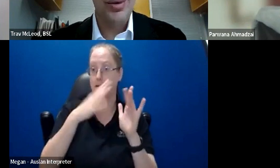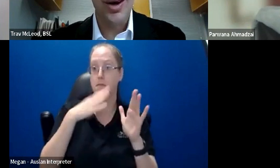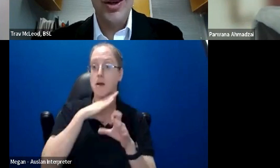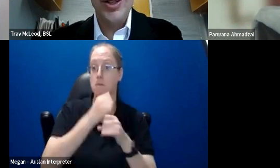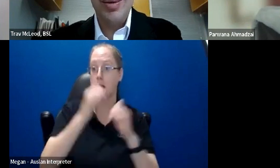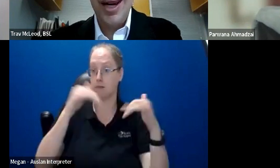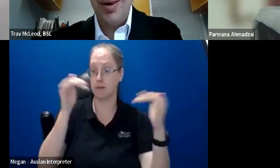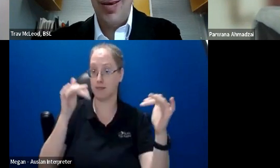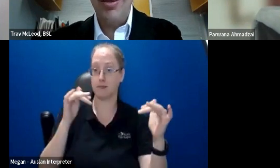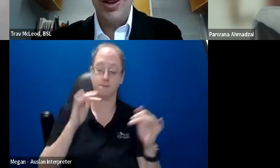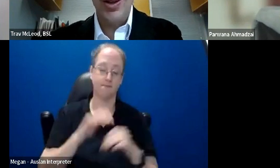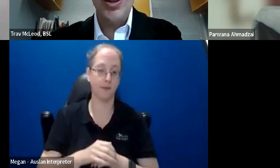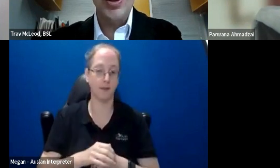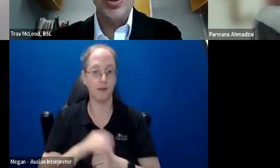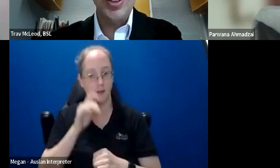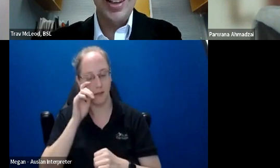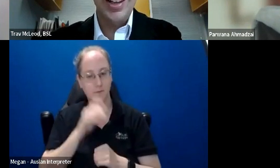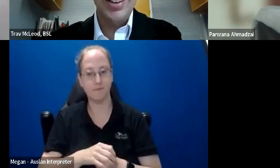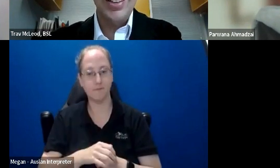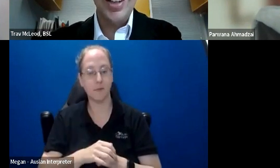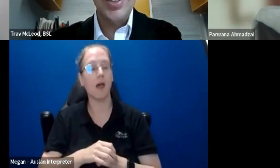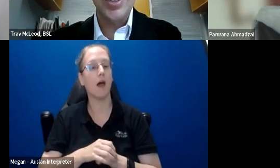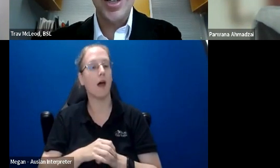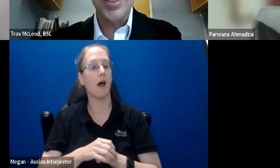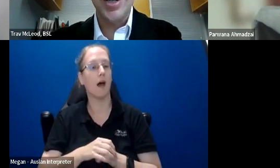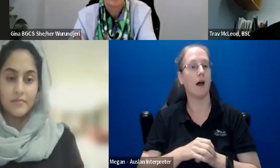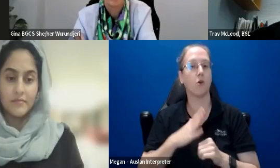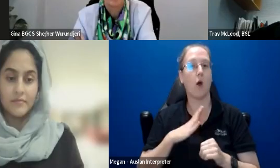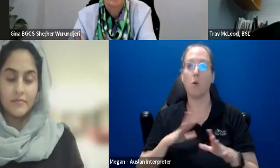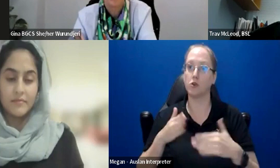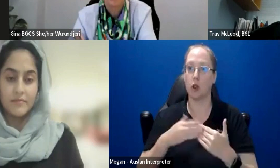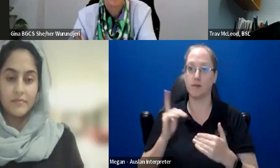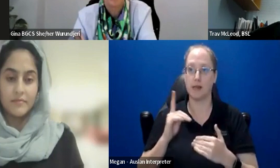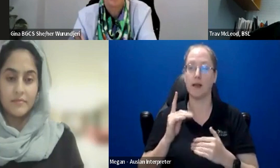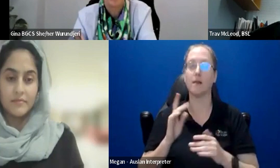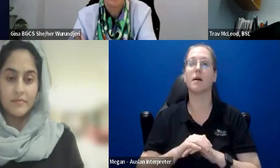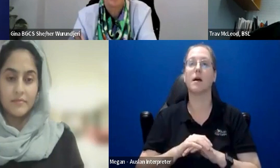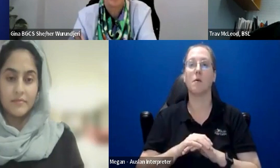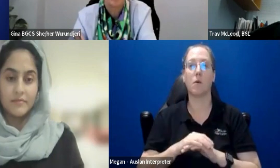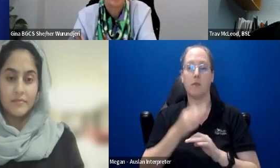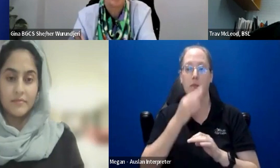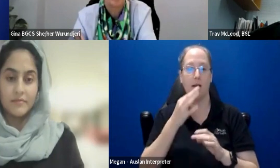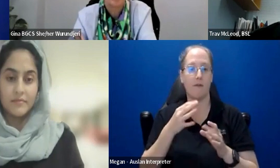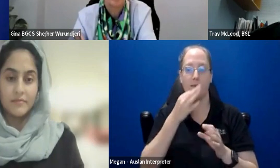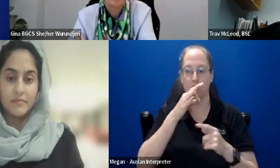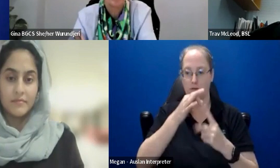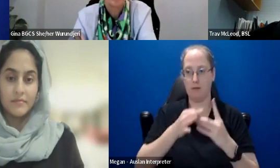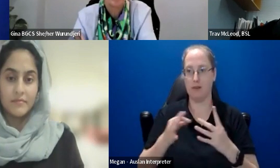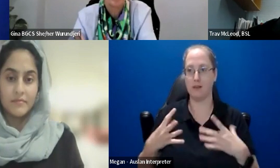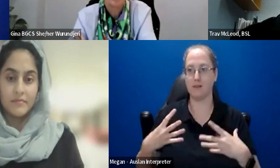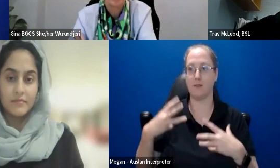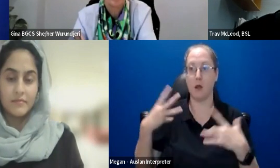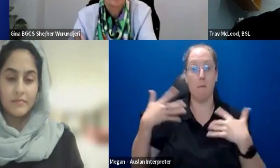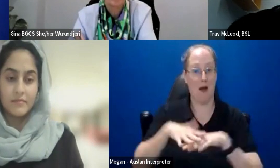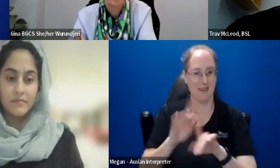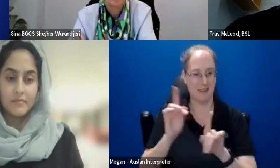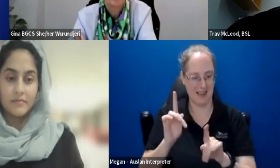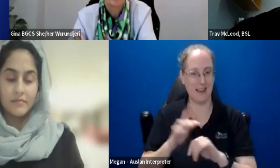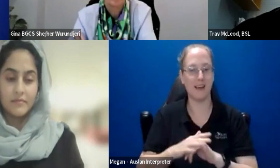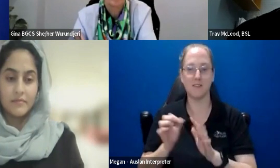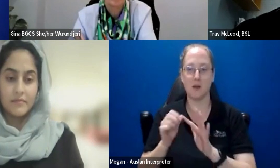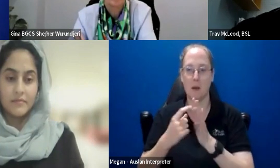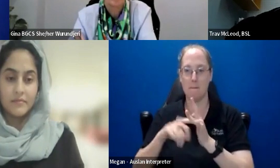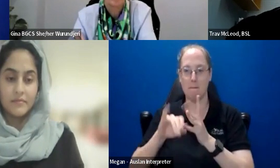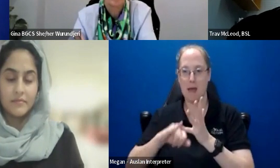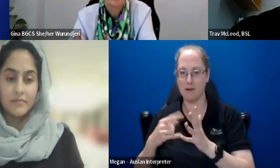Another comment I wanted to make by way of closing was that today's discussion has combined a few worlds for me, which I love. So Paris and I, about